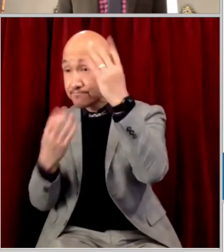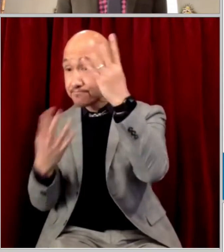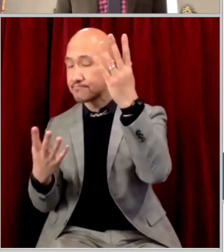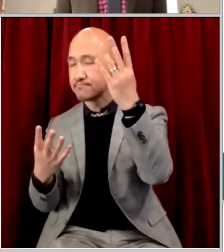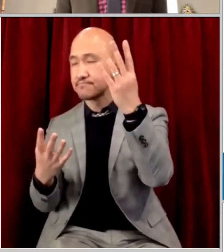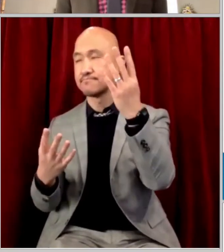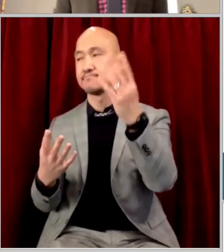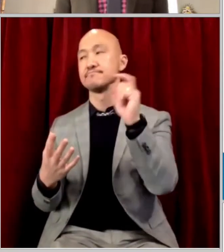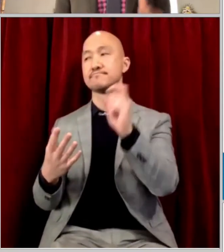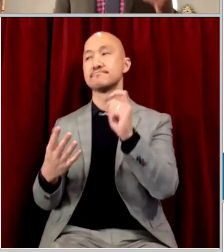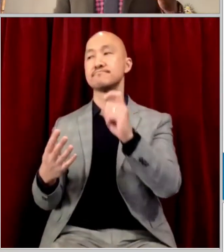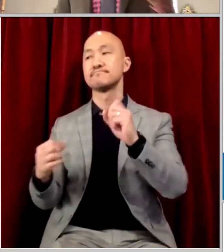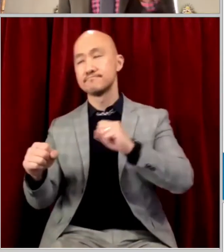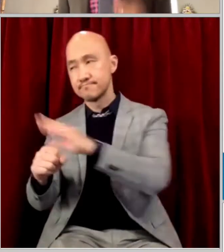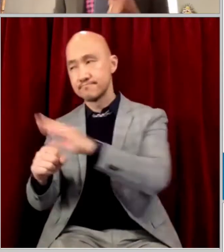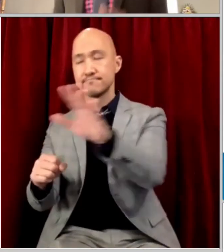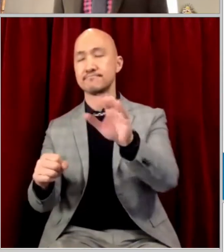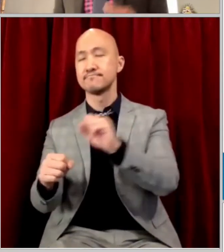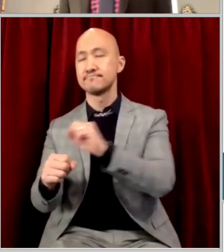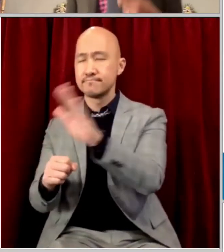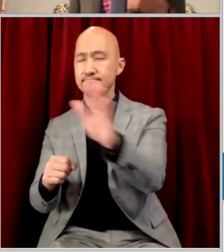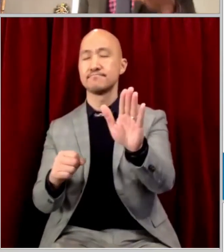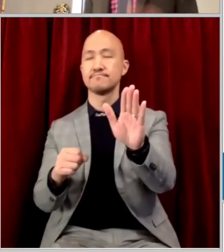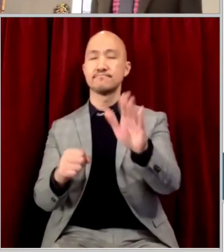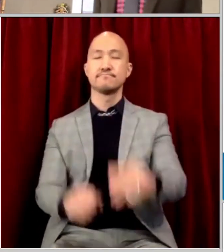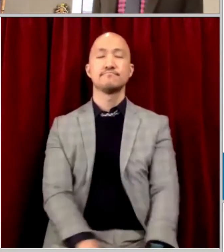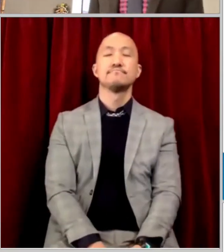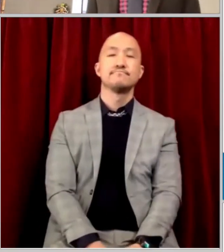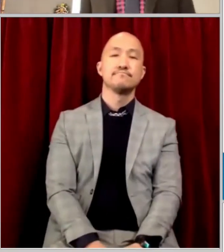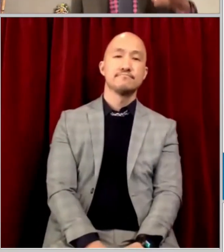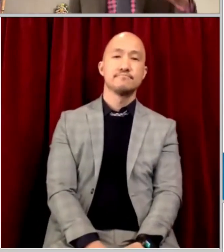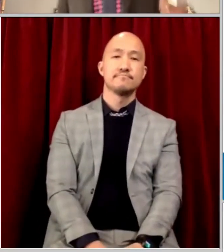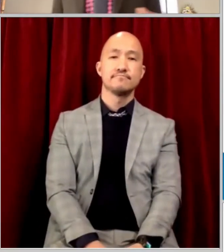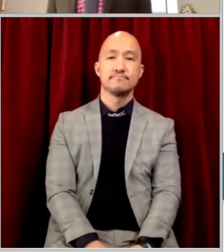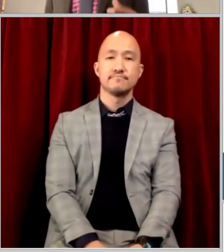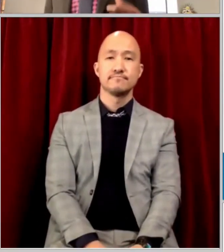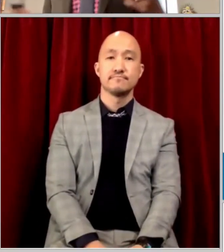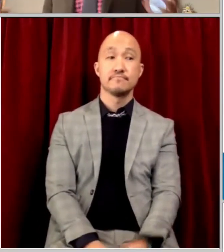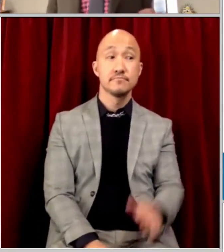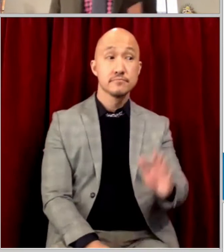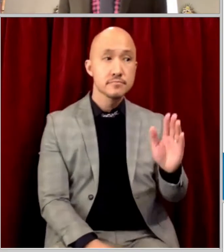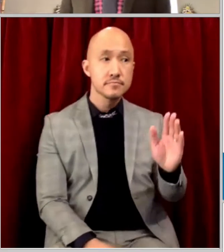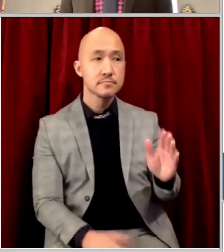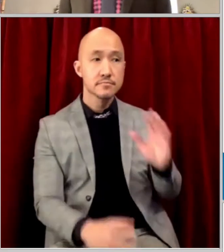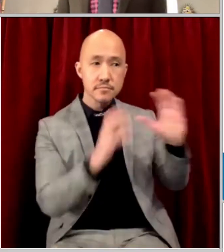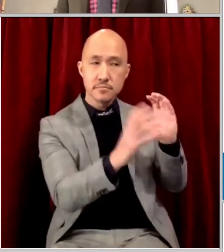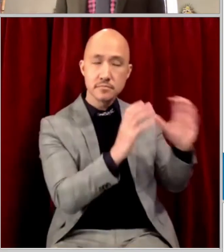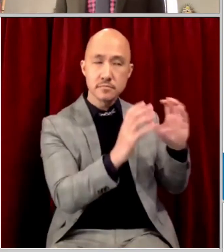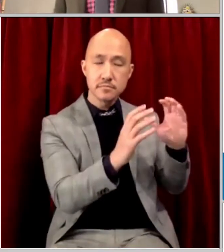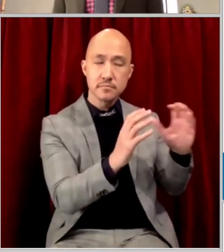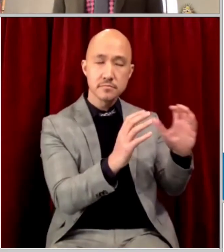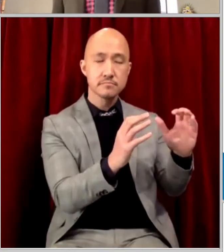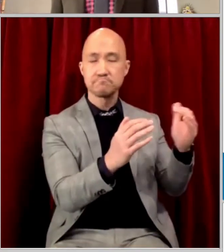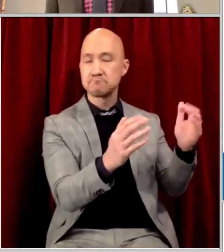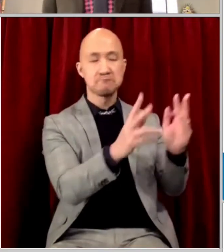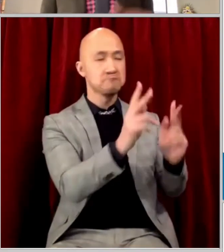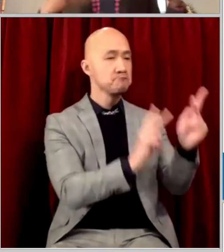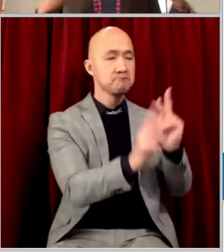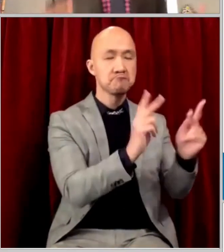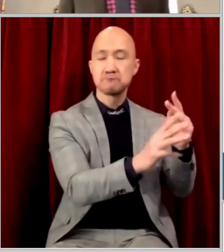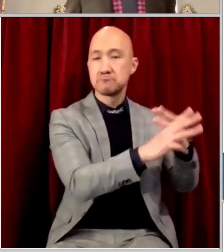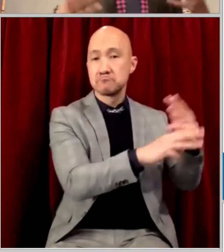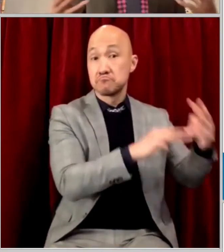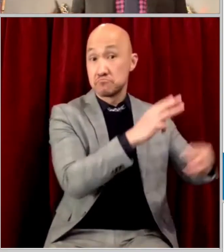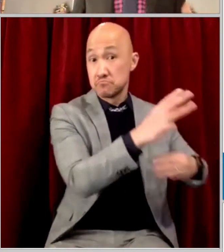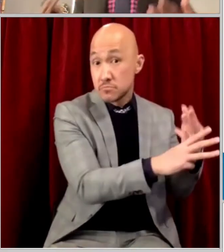God. Are your conversations with non-Christians seasoned with the salt of the gospel? I know some of